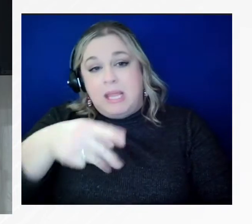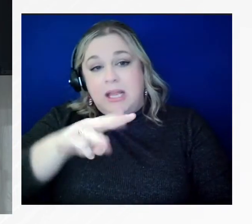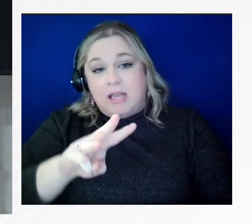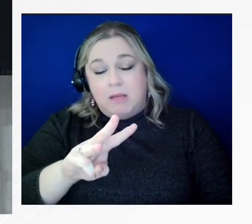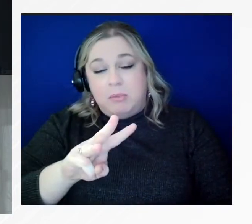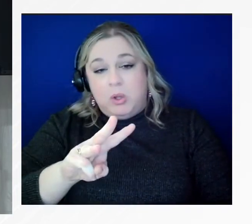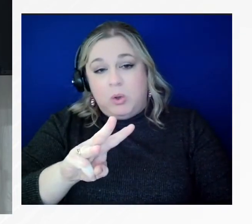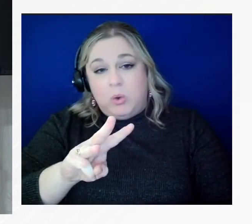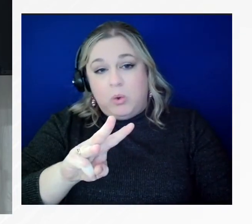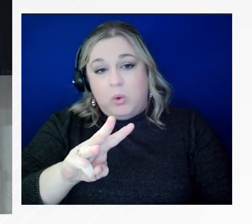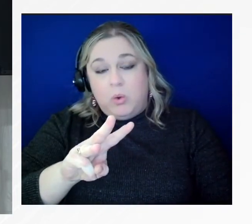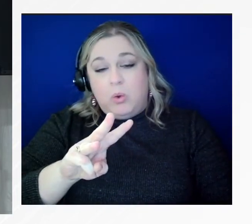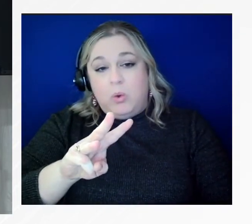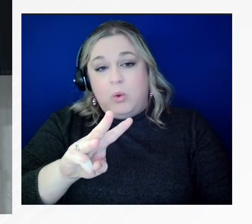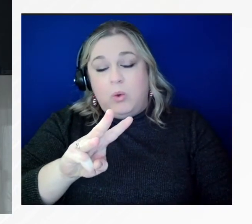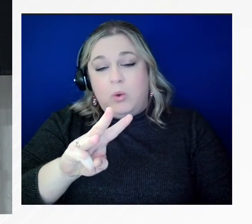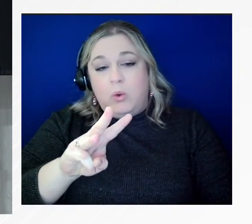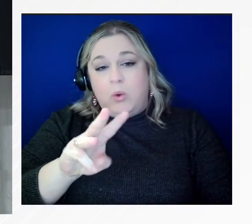pw.lacounty.gov/road